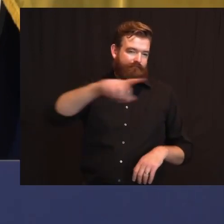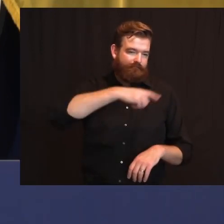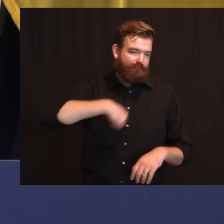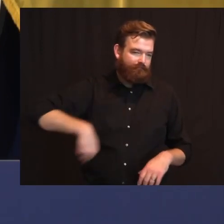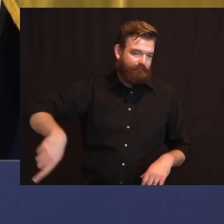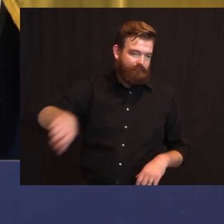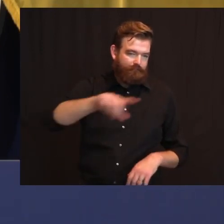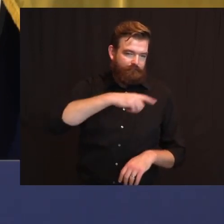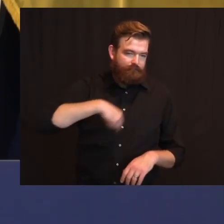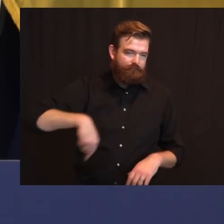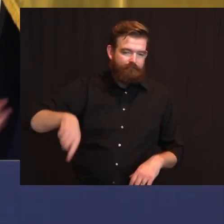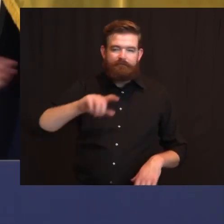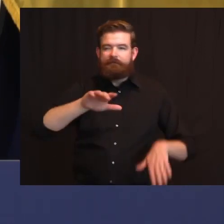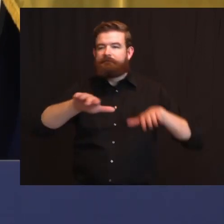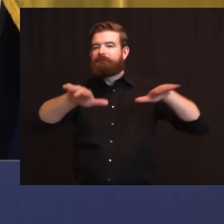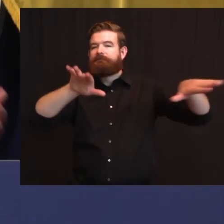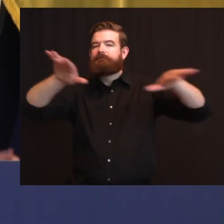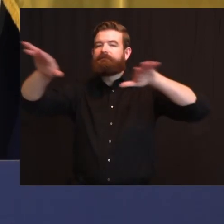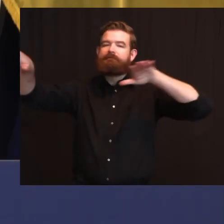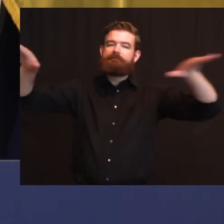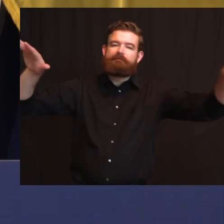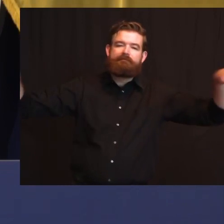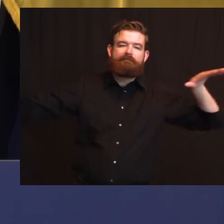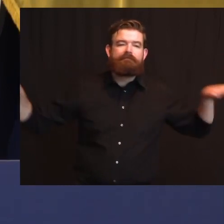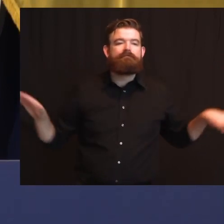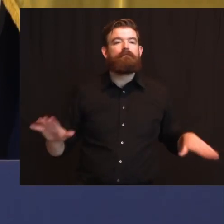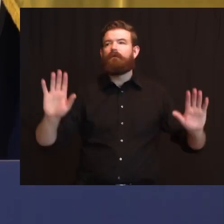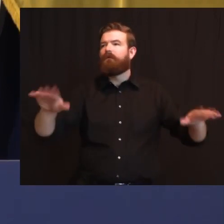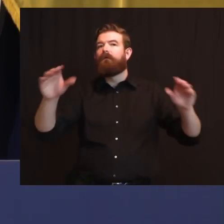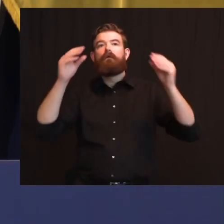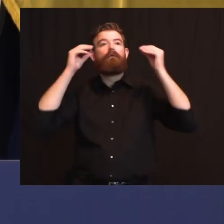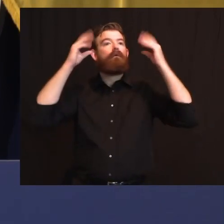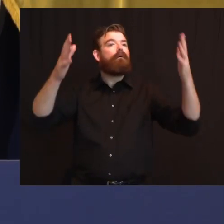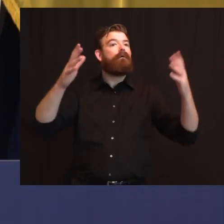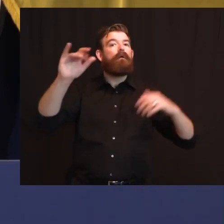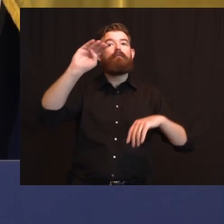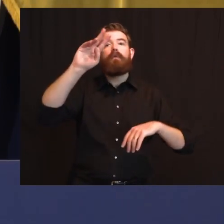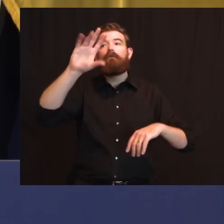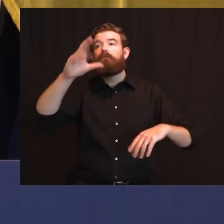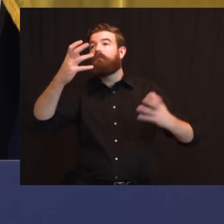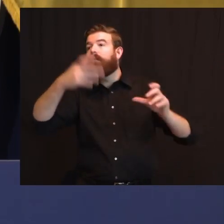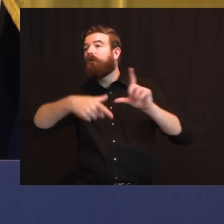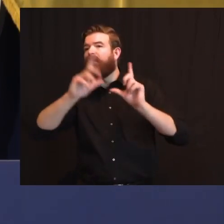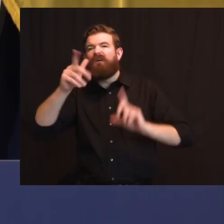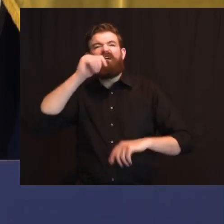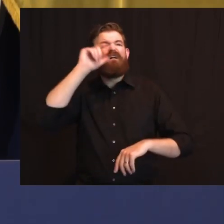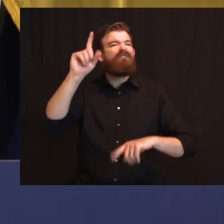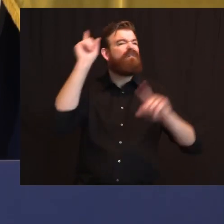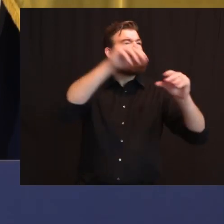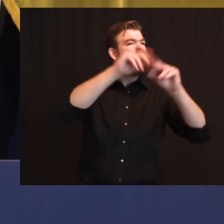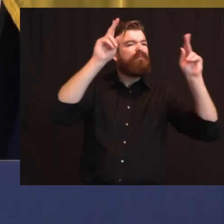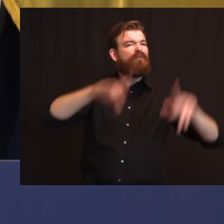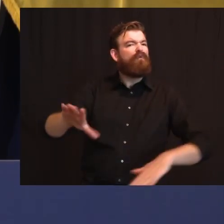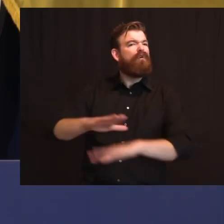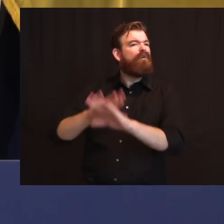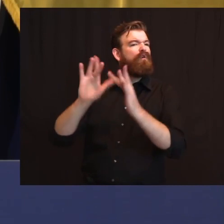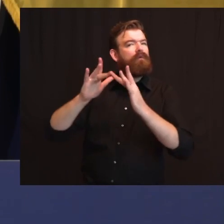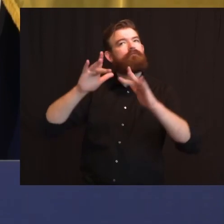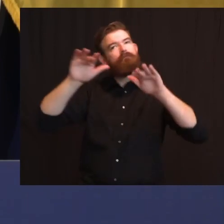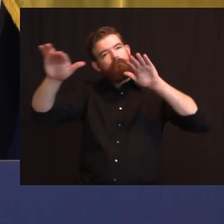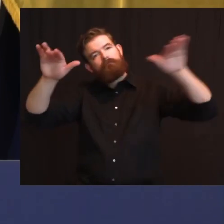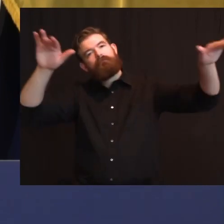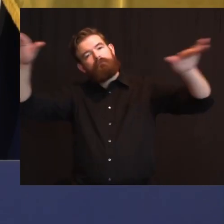now, not just in a press conference like this, and we've used that to great effect, I think, in COVID as a general matter, but